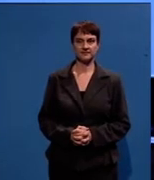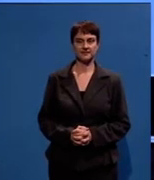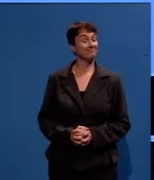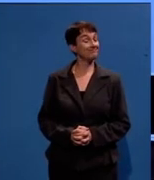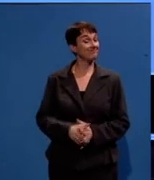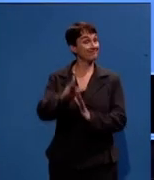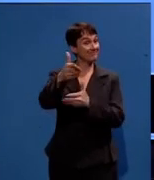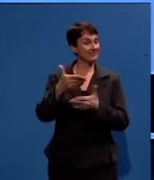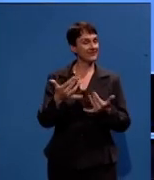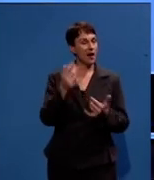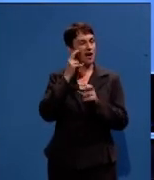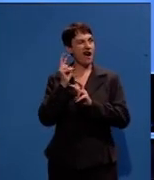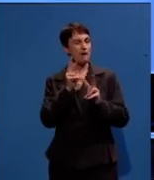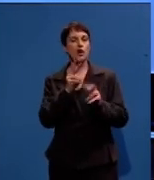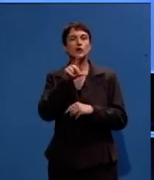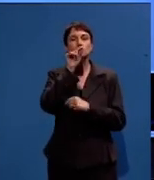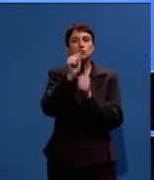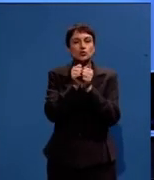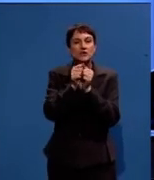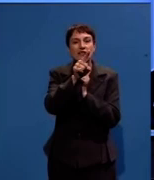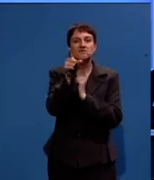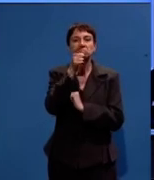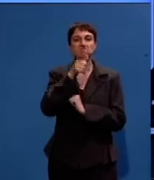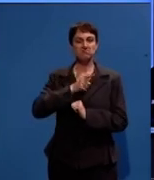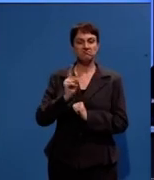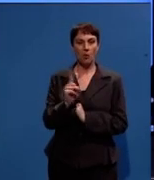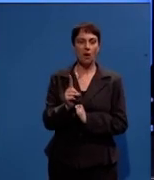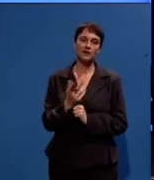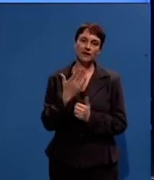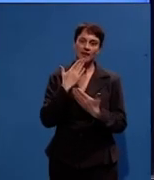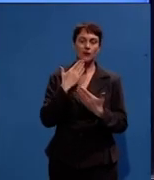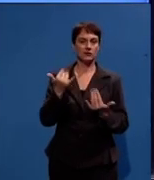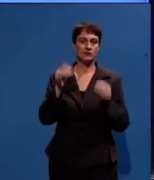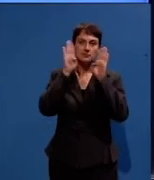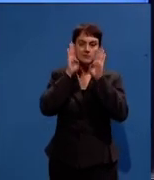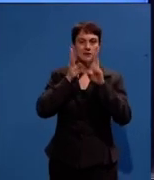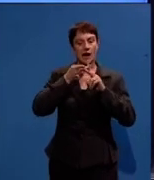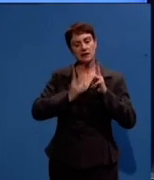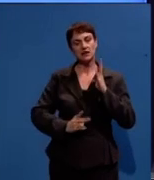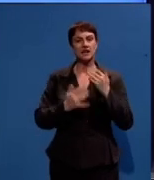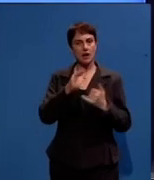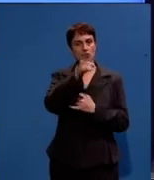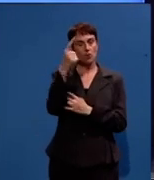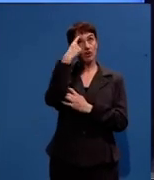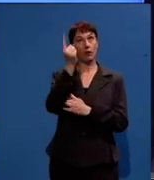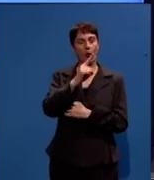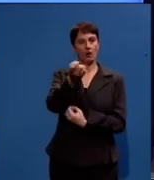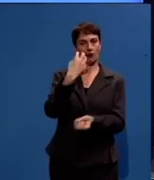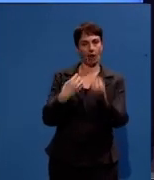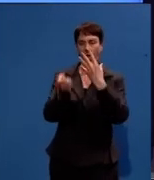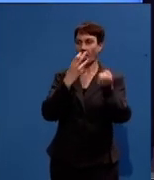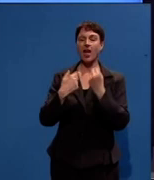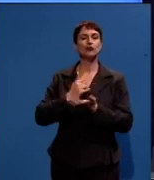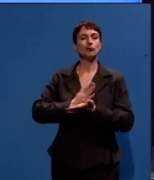Welcome back. Let's take a look at some of your tweets, and we obviously, thanks to the marvels of social media now, can hear exactly what you're thinking, and we can all share in the